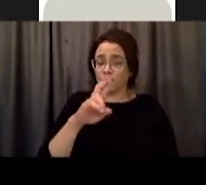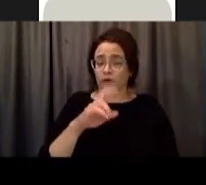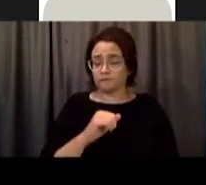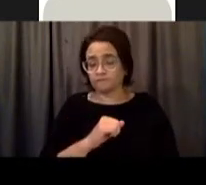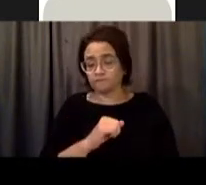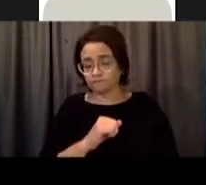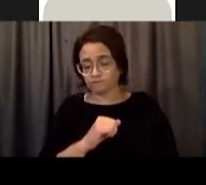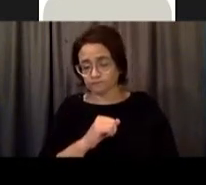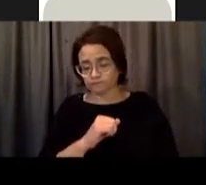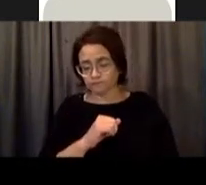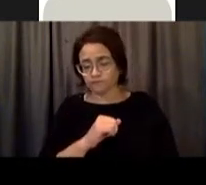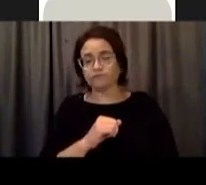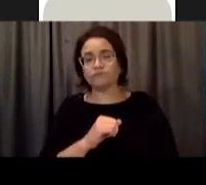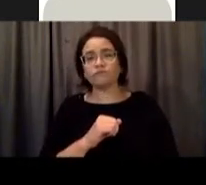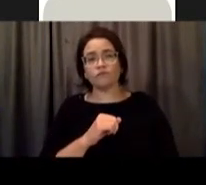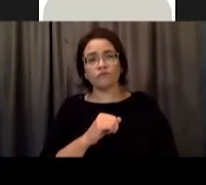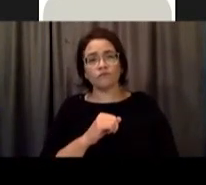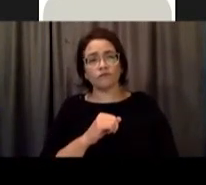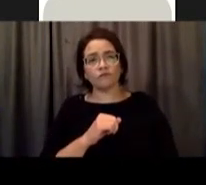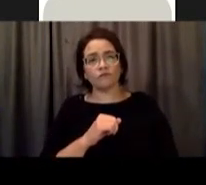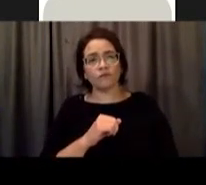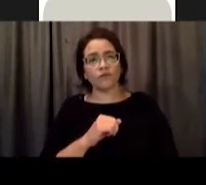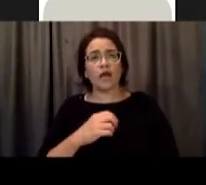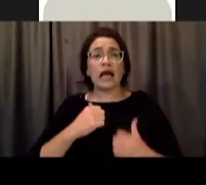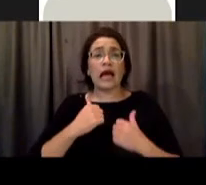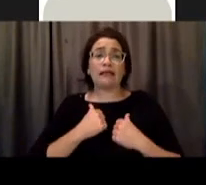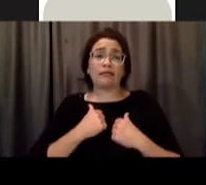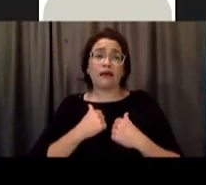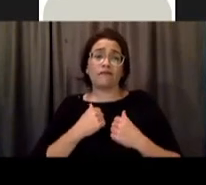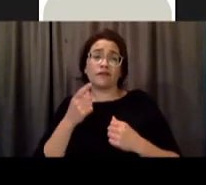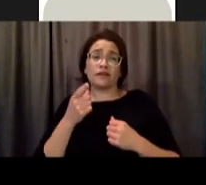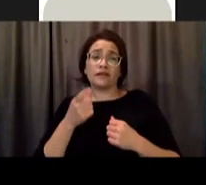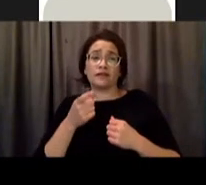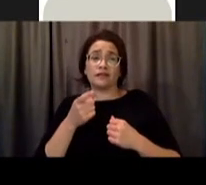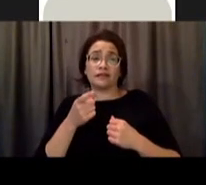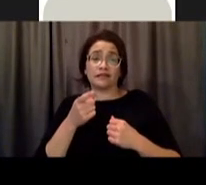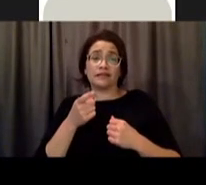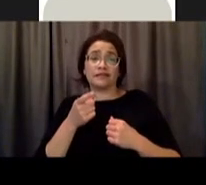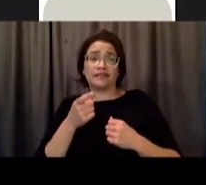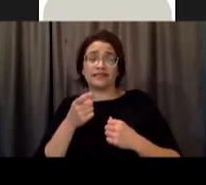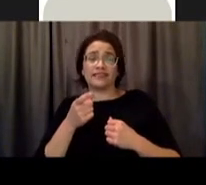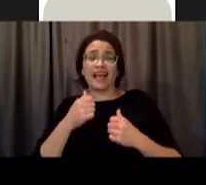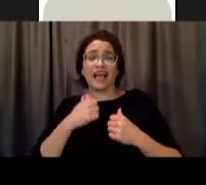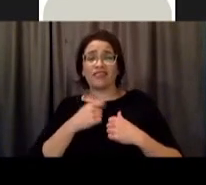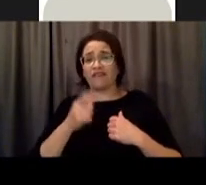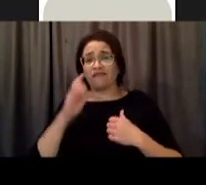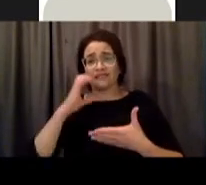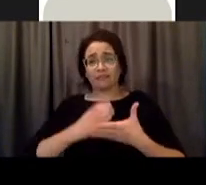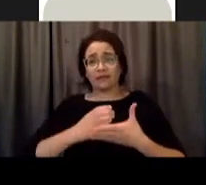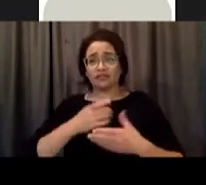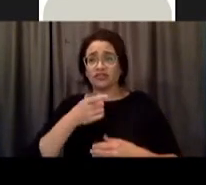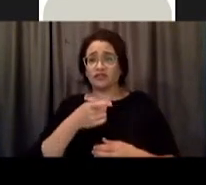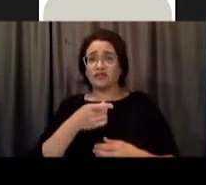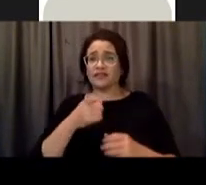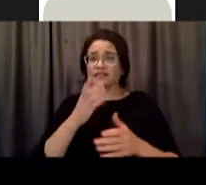having history lessons. I love this picture because some of my kids, the previous one, but that's okay, are in that picture.